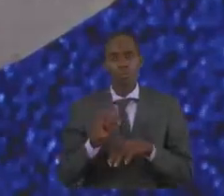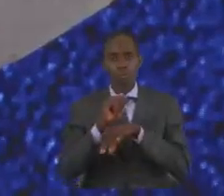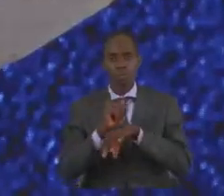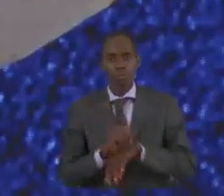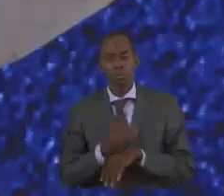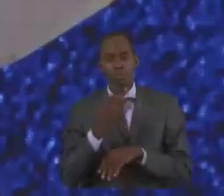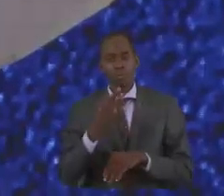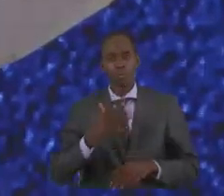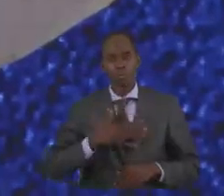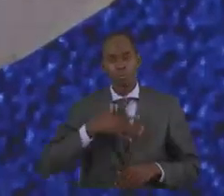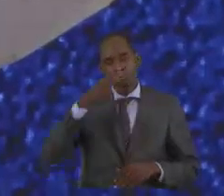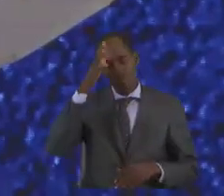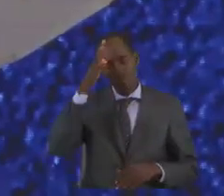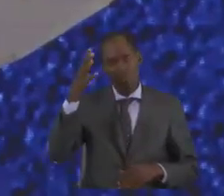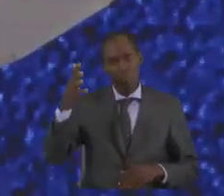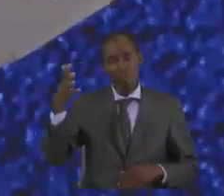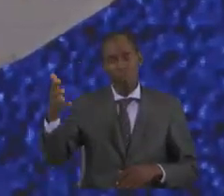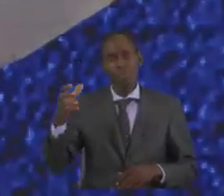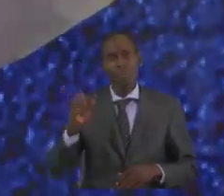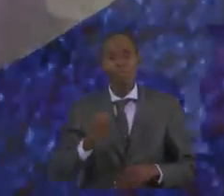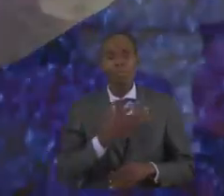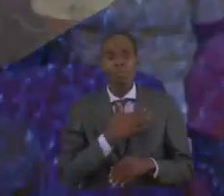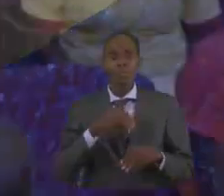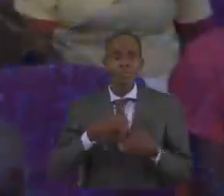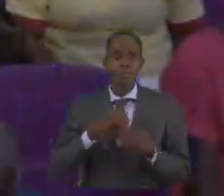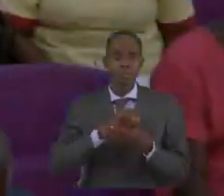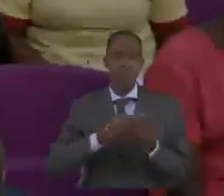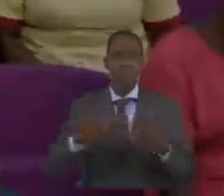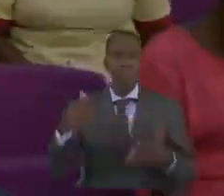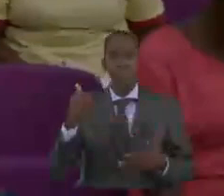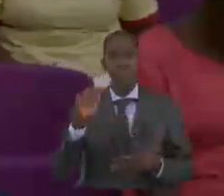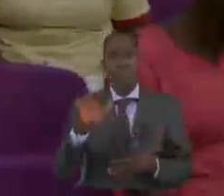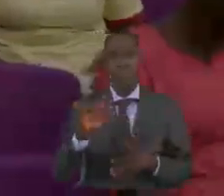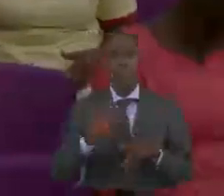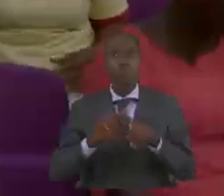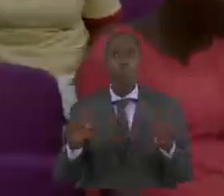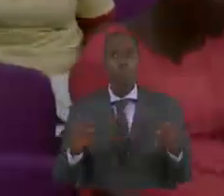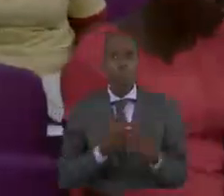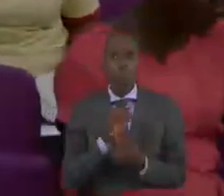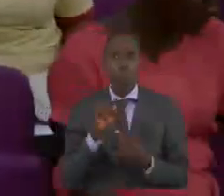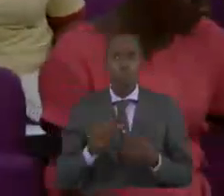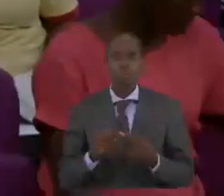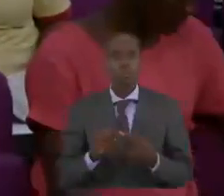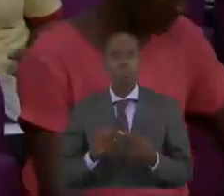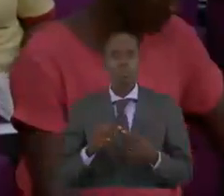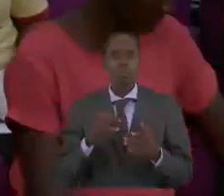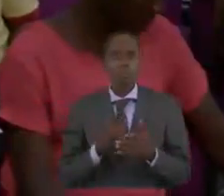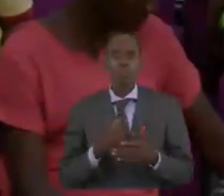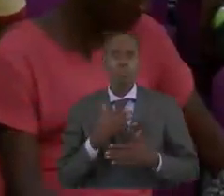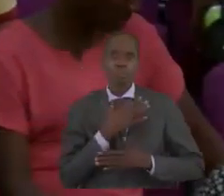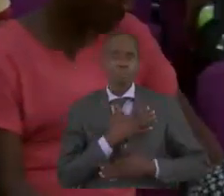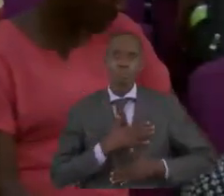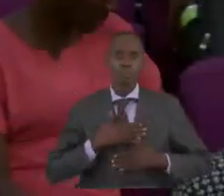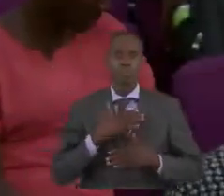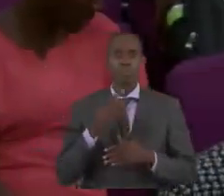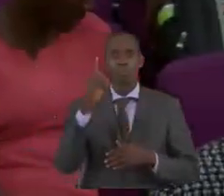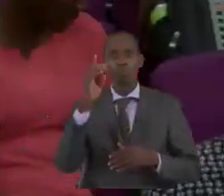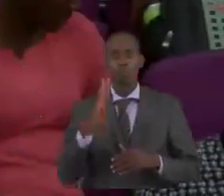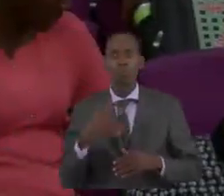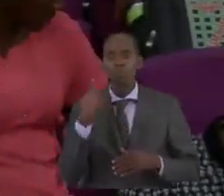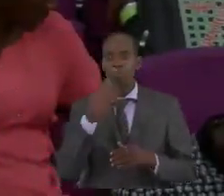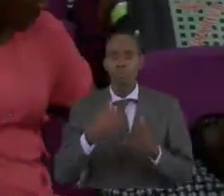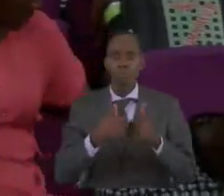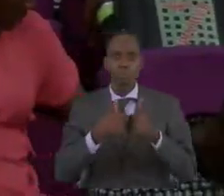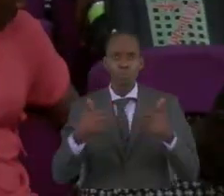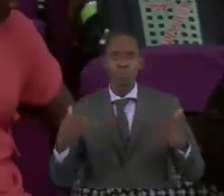my fathers. And then in verse 15, but when it pleased God, who